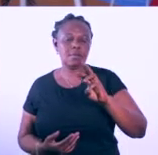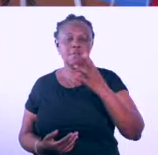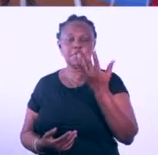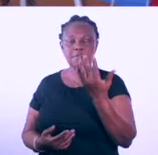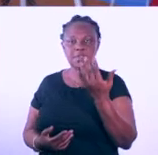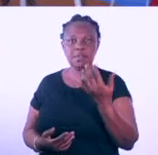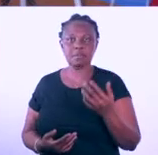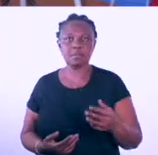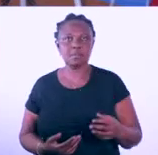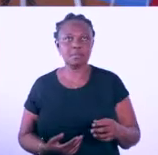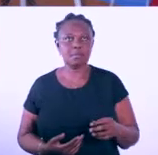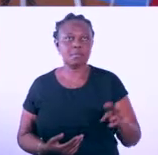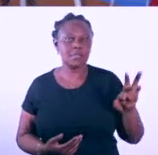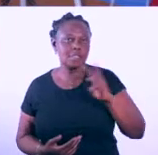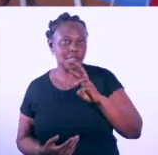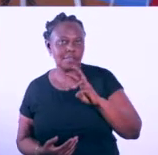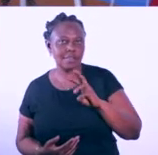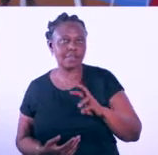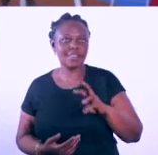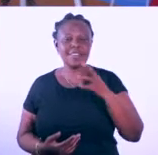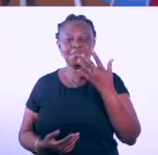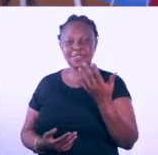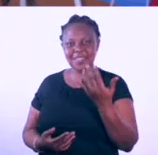668. 660.